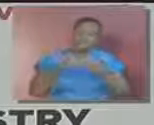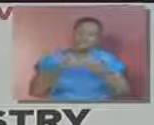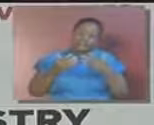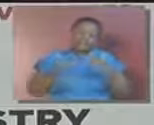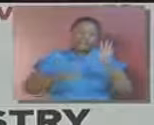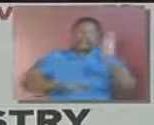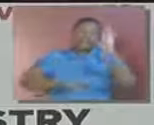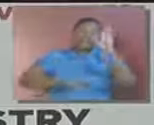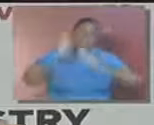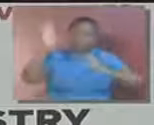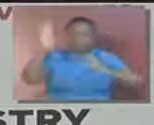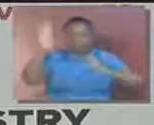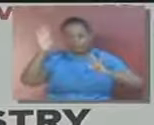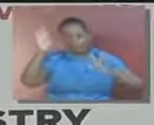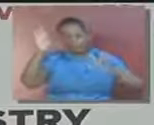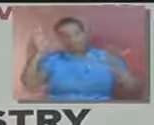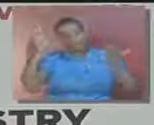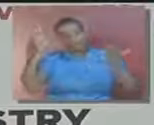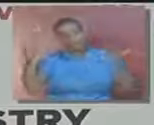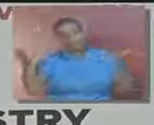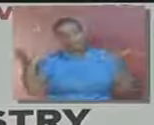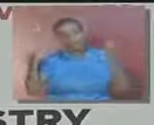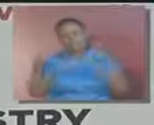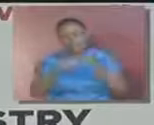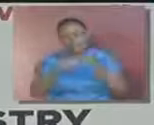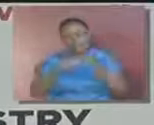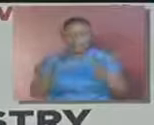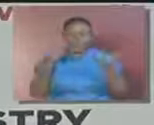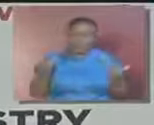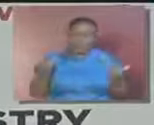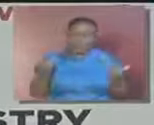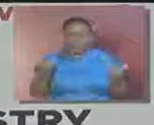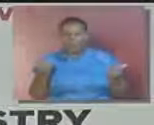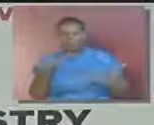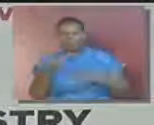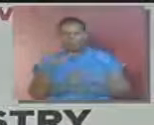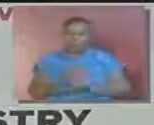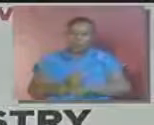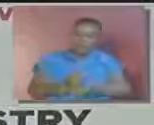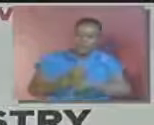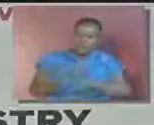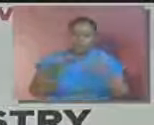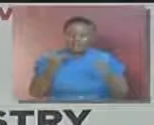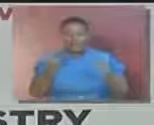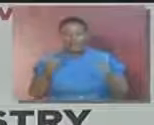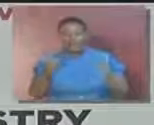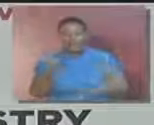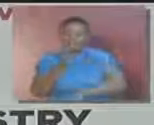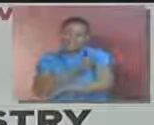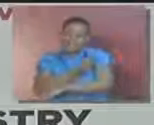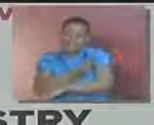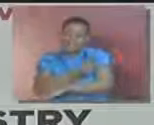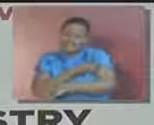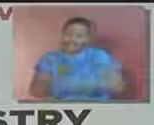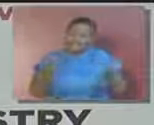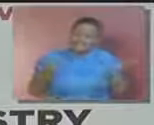is better to get as many people up to about 60-70% vaccinated. It's better to have